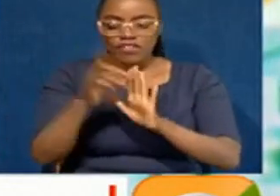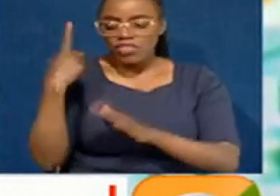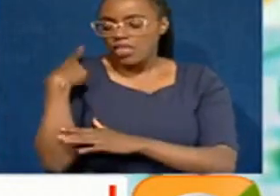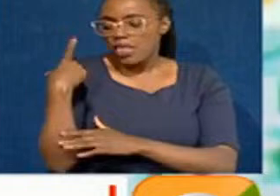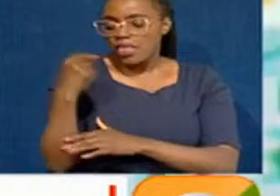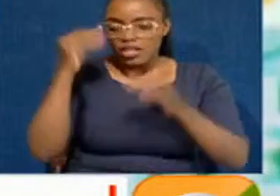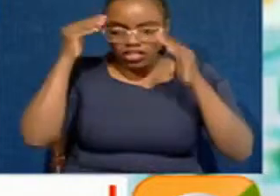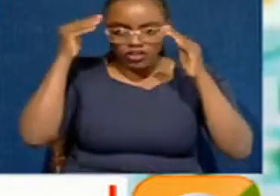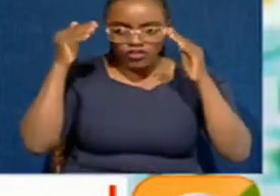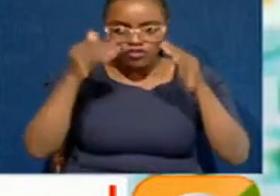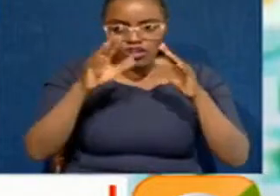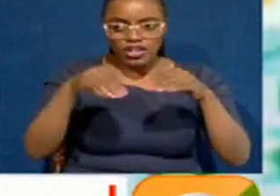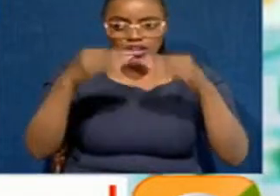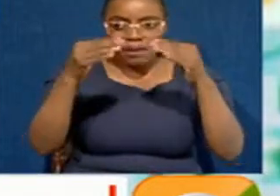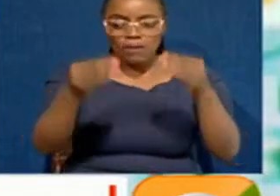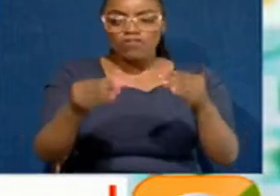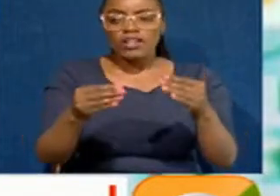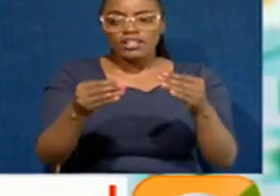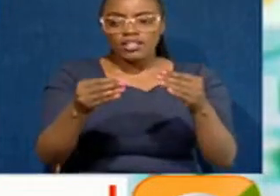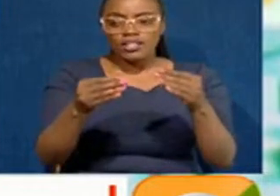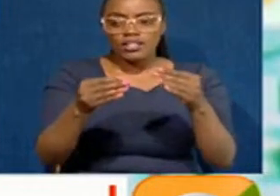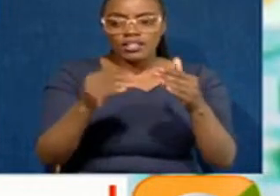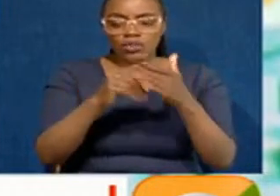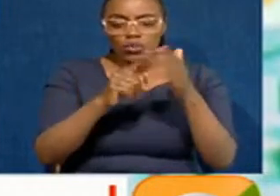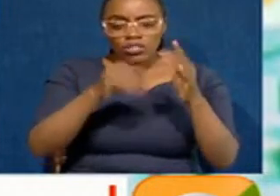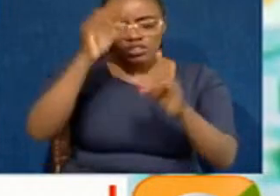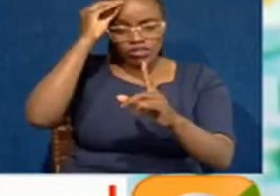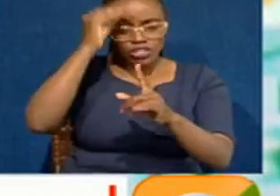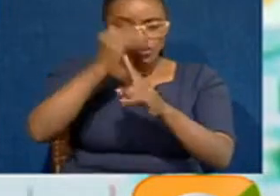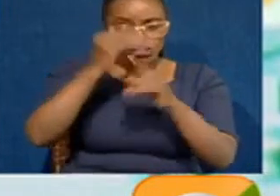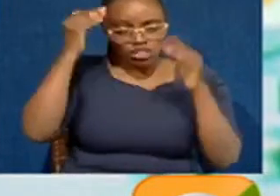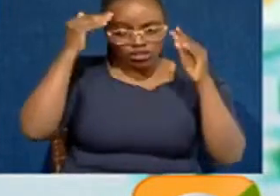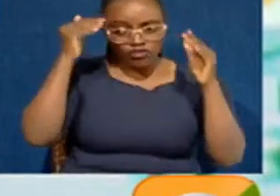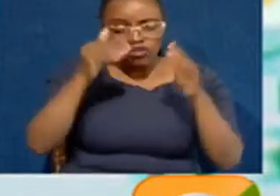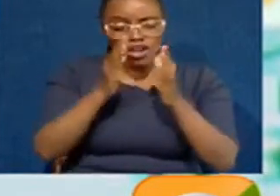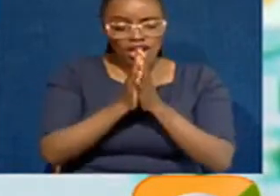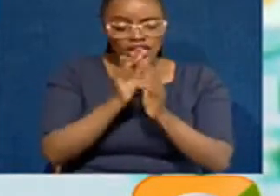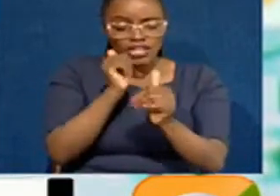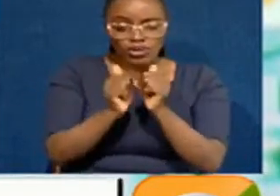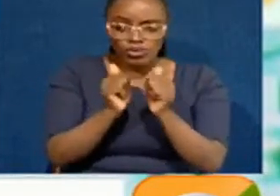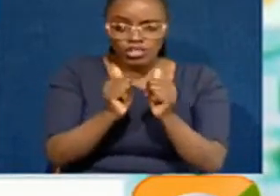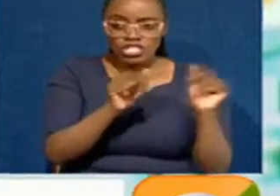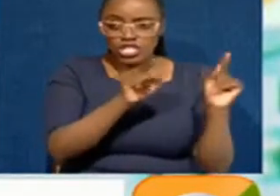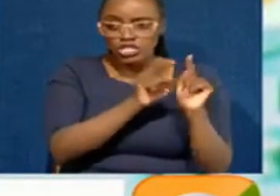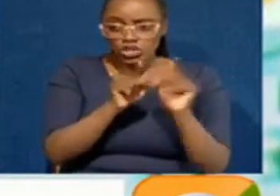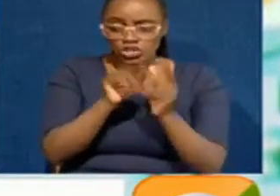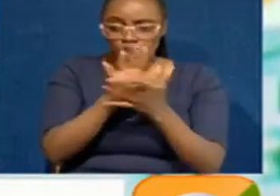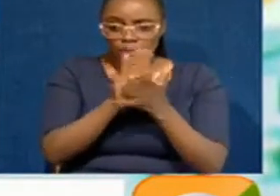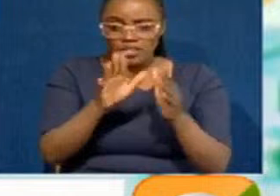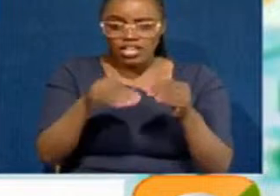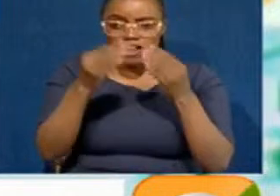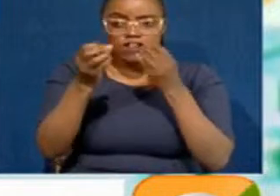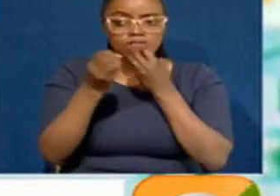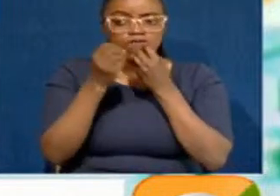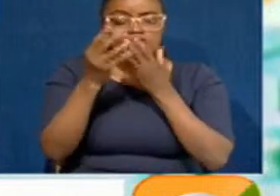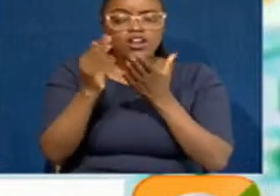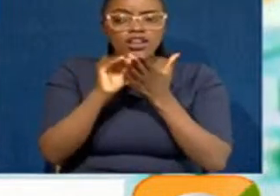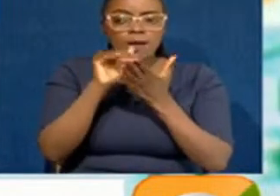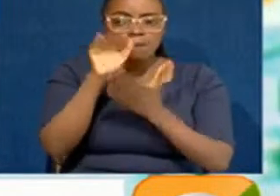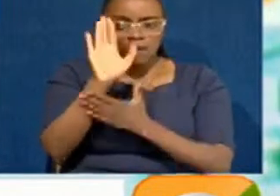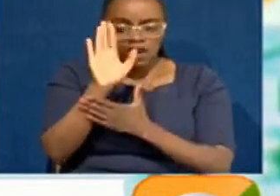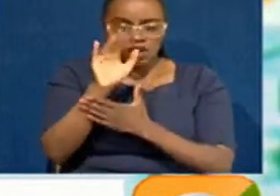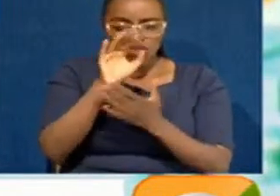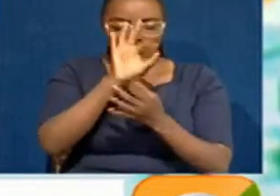forecasts ICPAC is providing is what we call an objective forecast, which is basically providing information which are